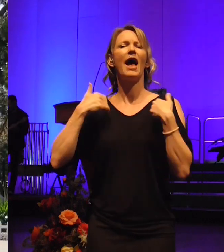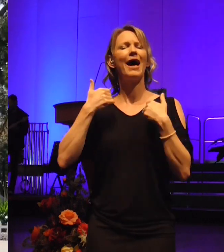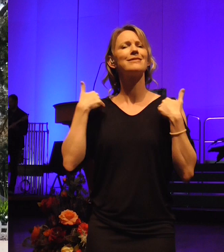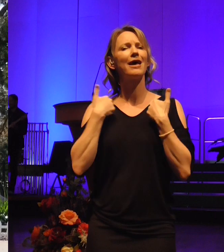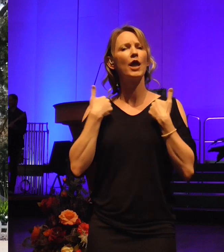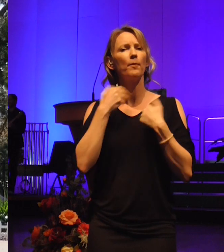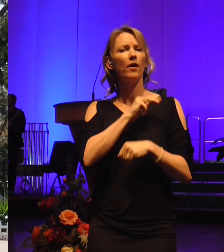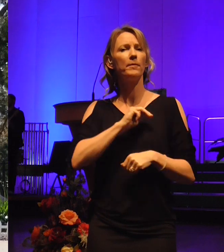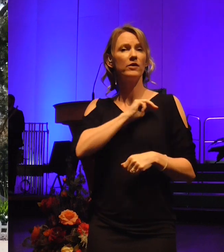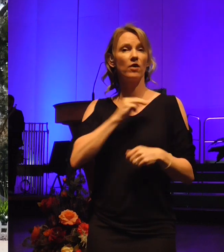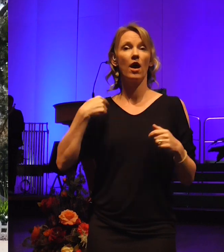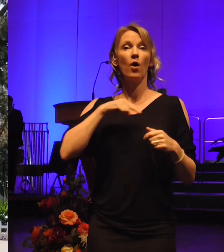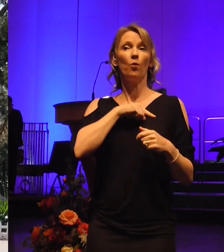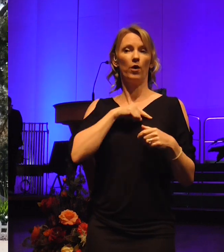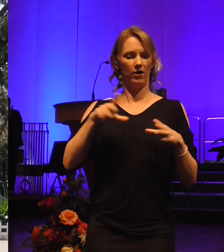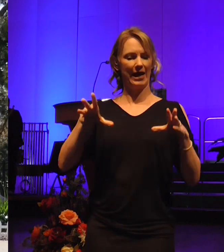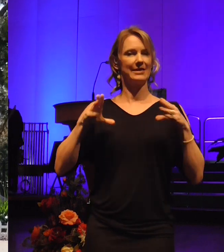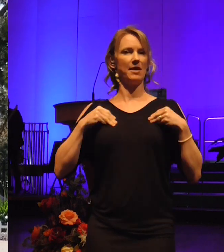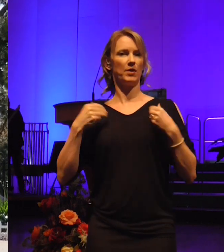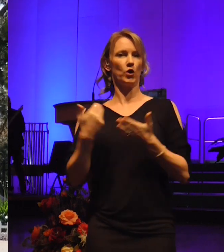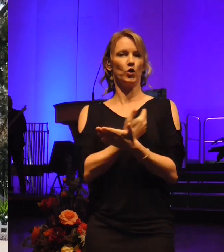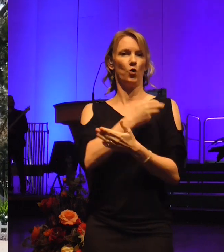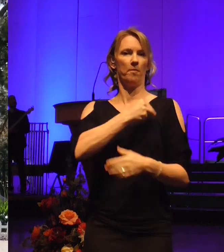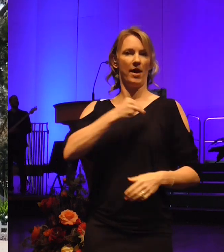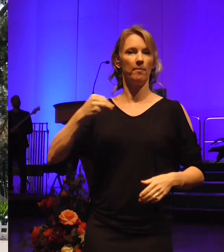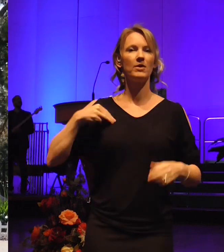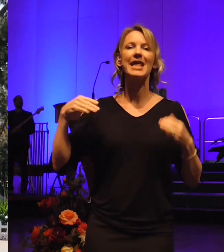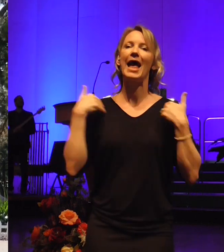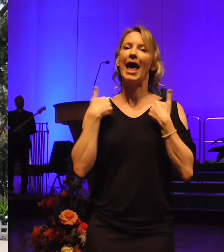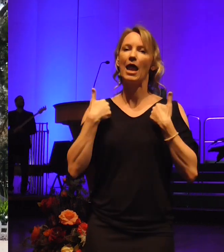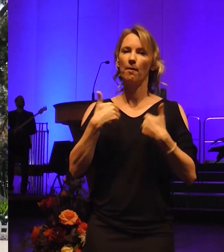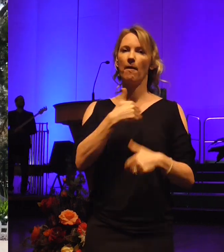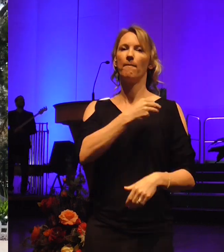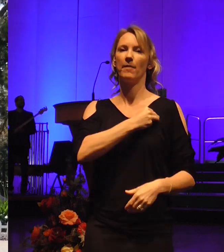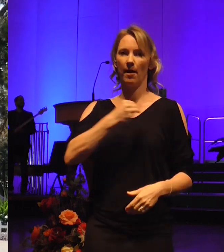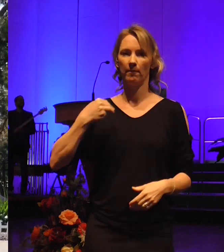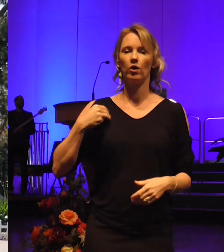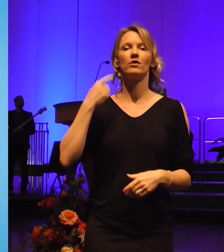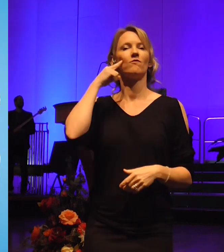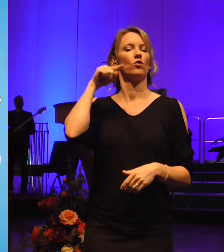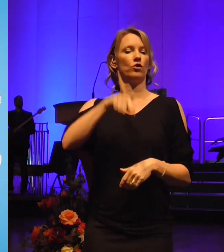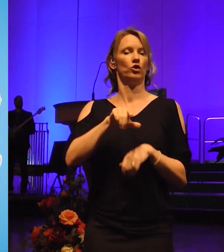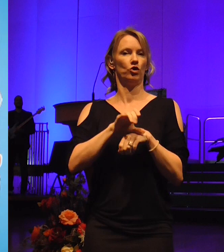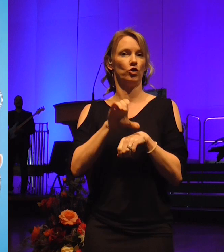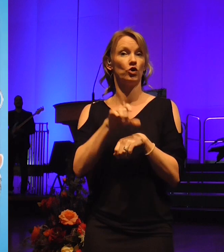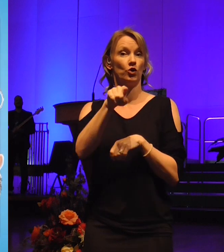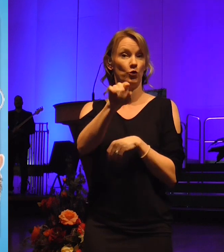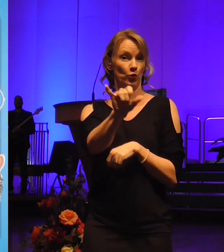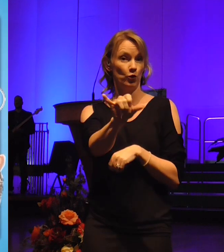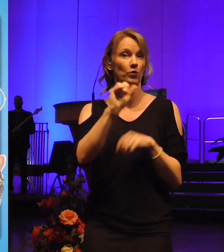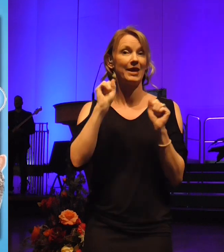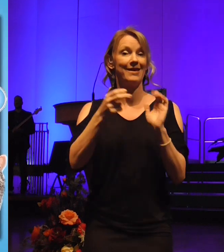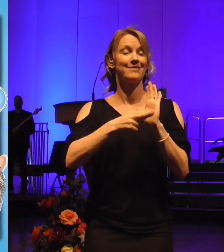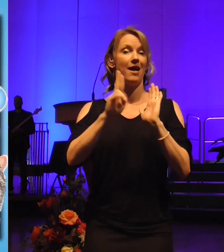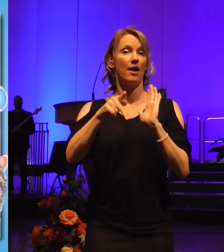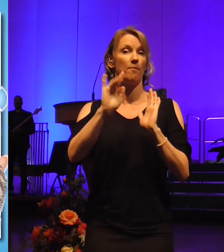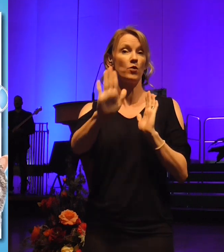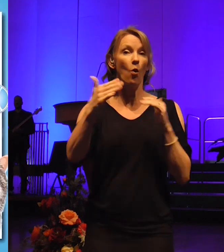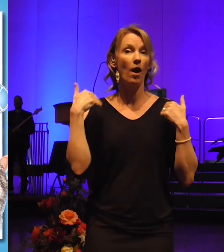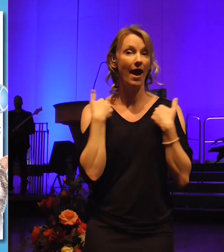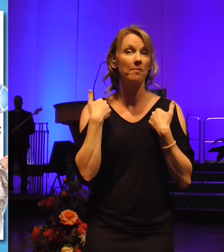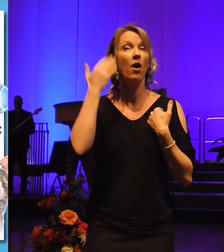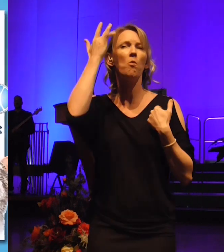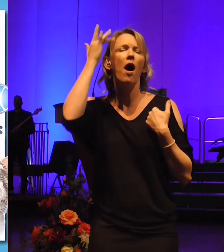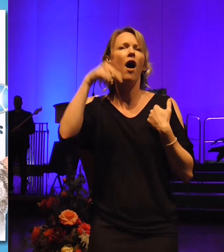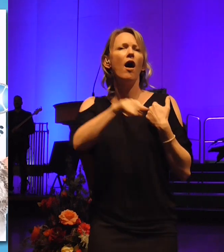animal ministry, and we're taking in members, animal members to Mile High Church. You too could sign your animal